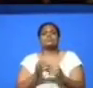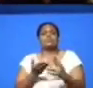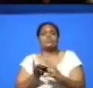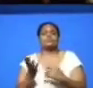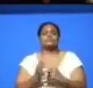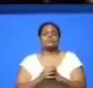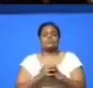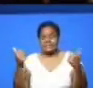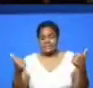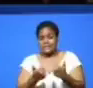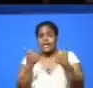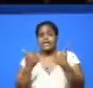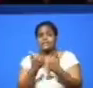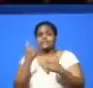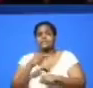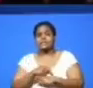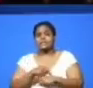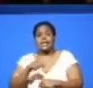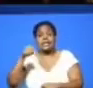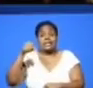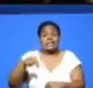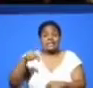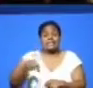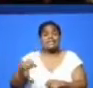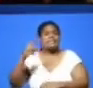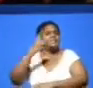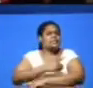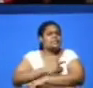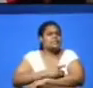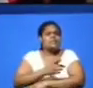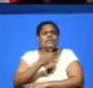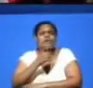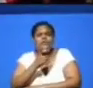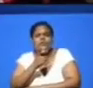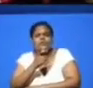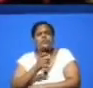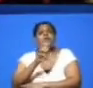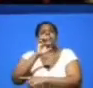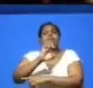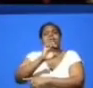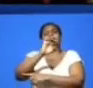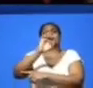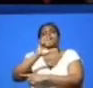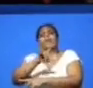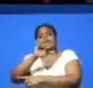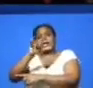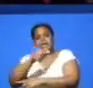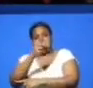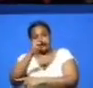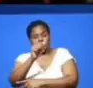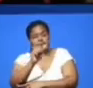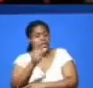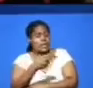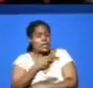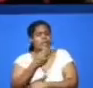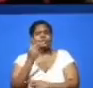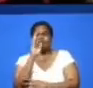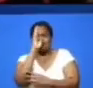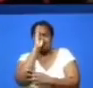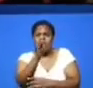times. These are the days of Elijah. These are the days for a straightforward